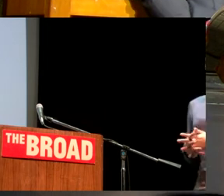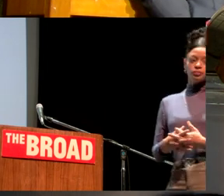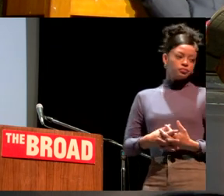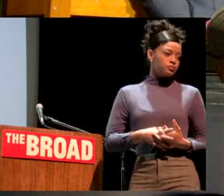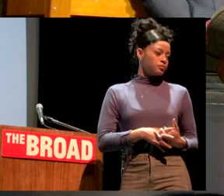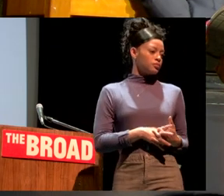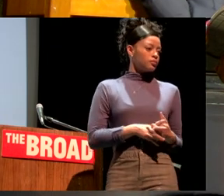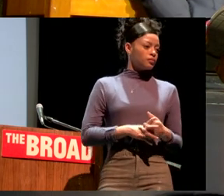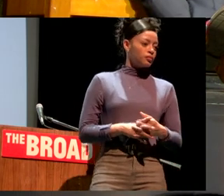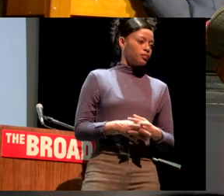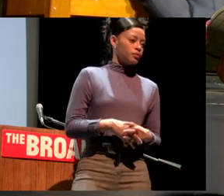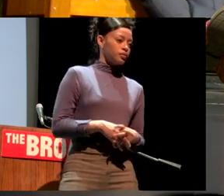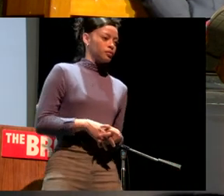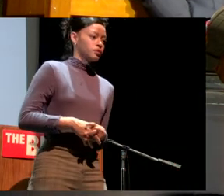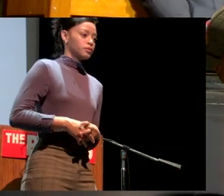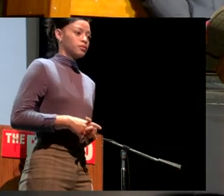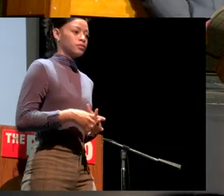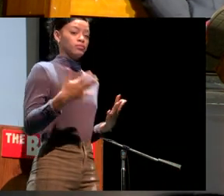To the right.